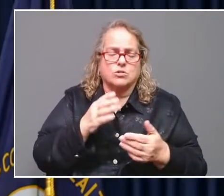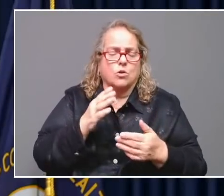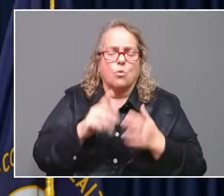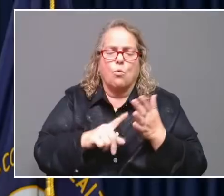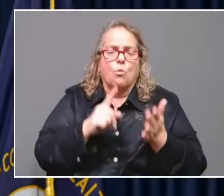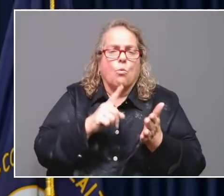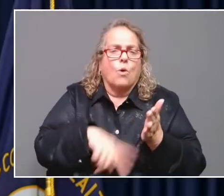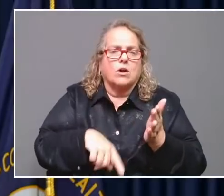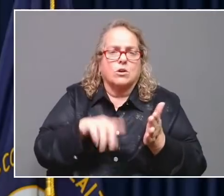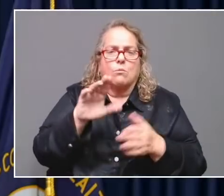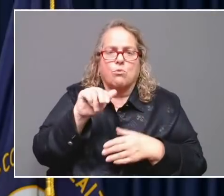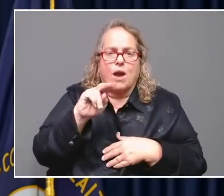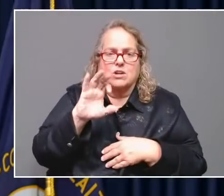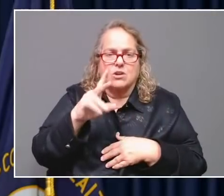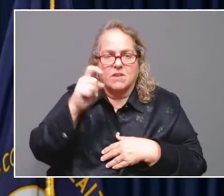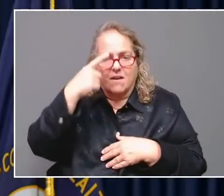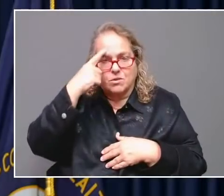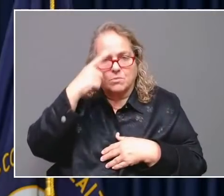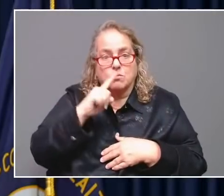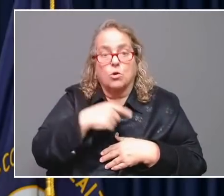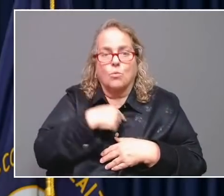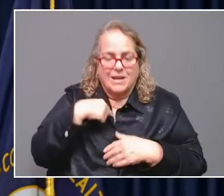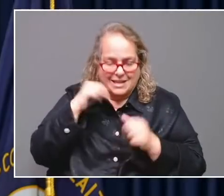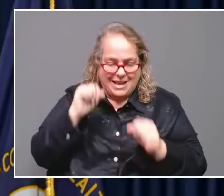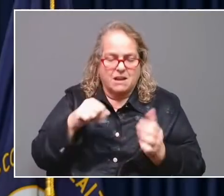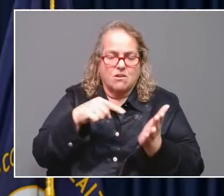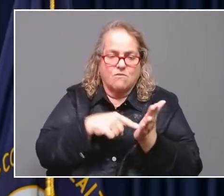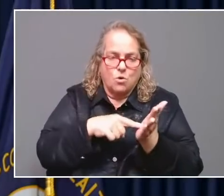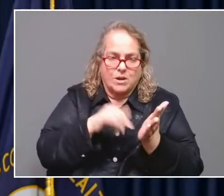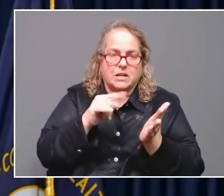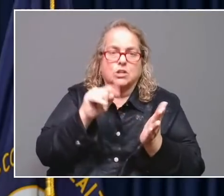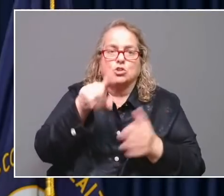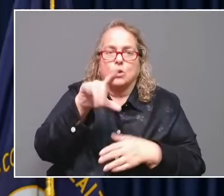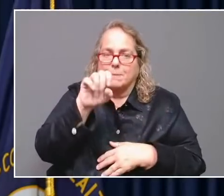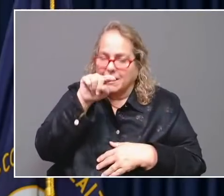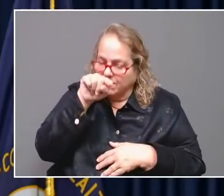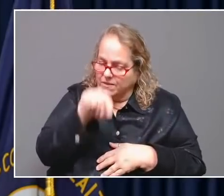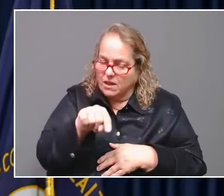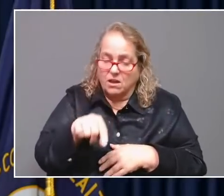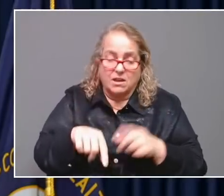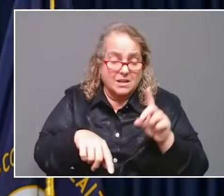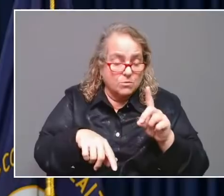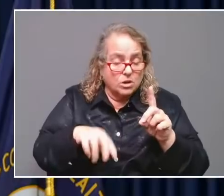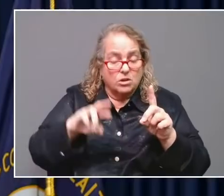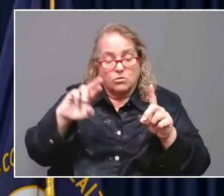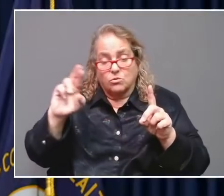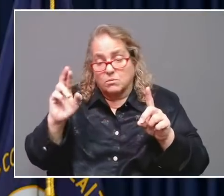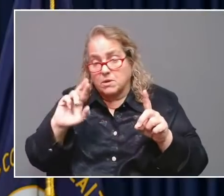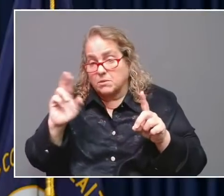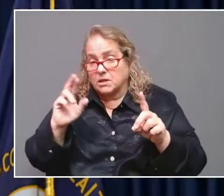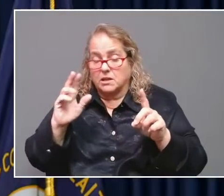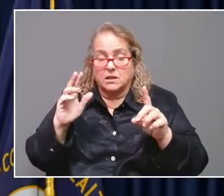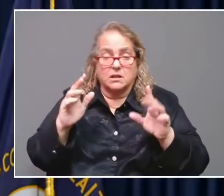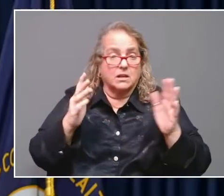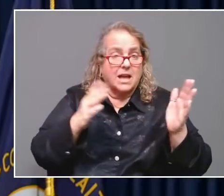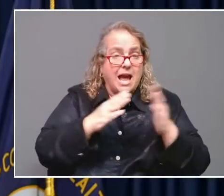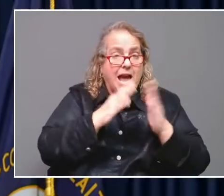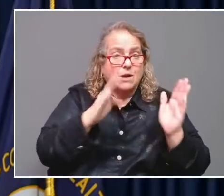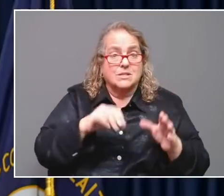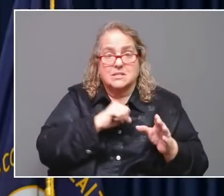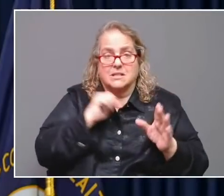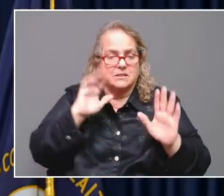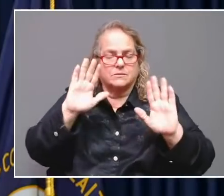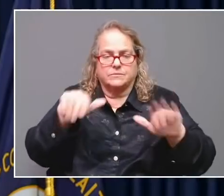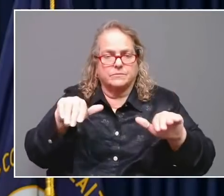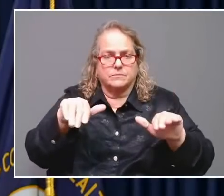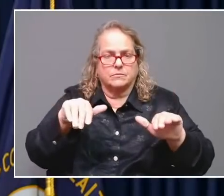can afford it. It should be there. Let's put all the partisanship or process aside. Let's just live by our values and make